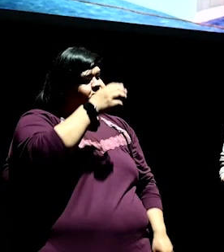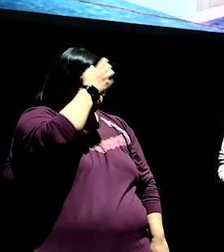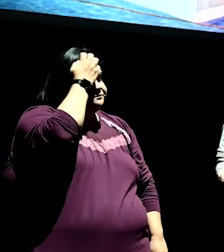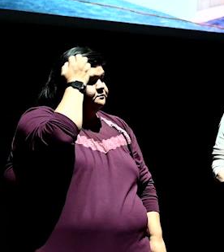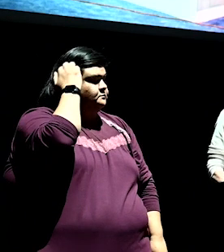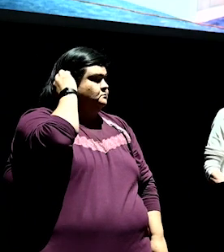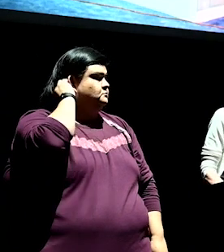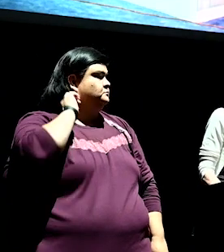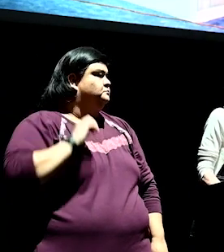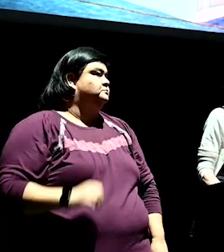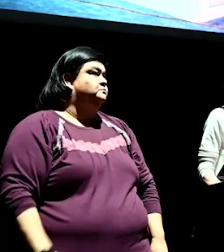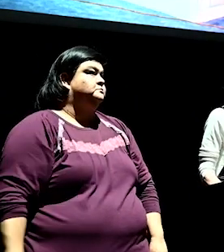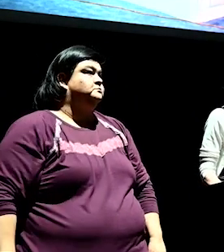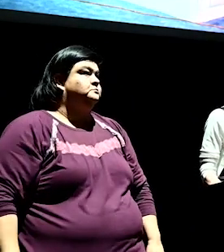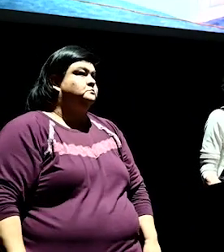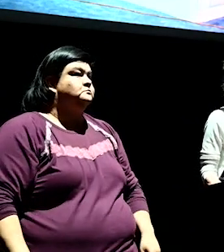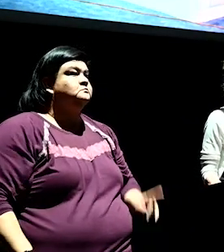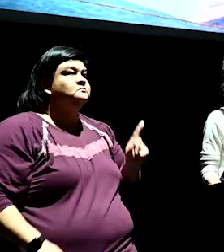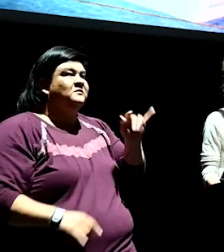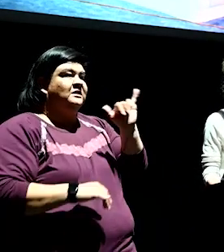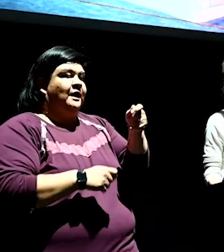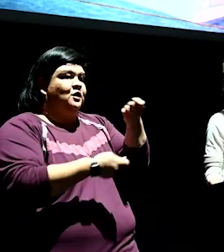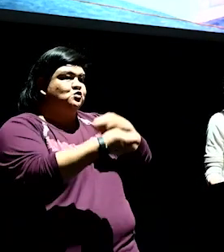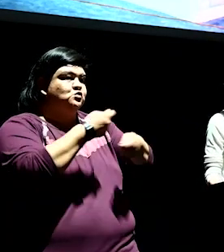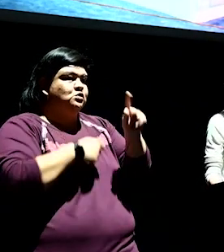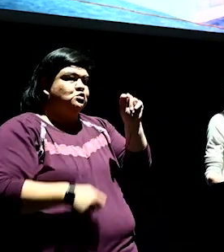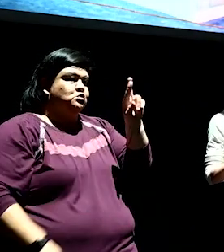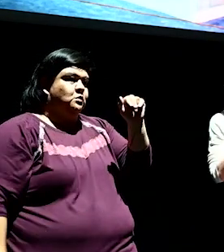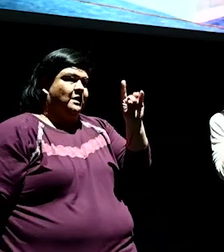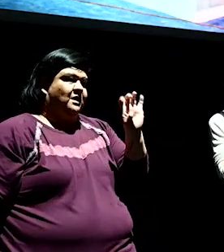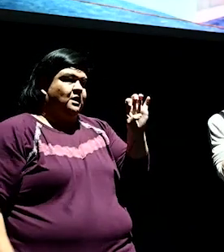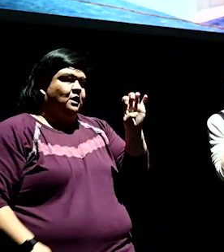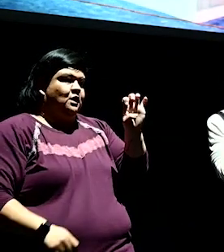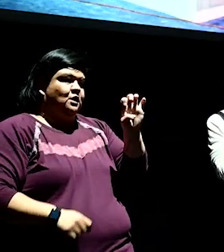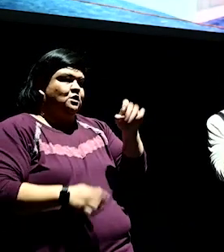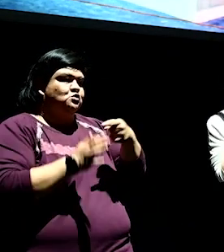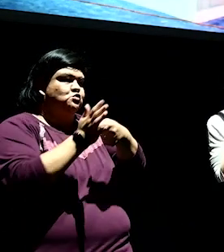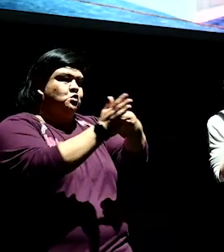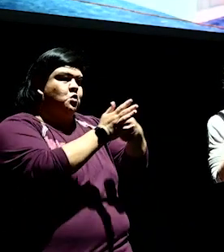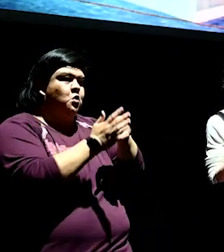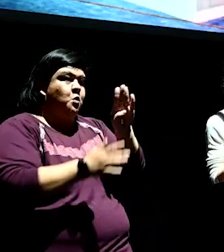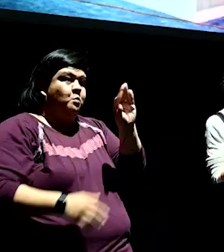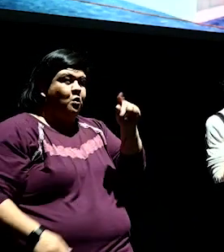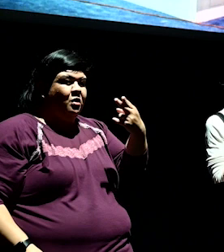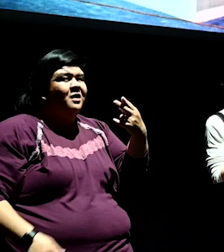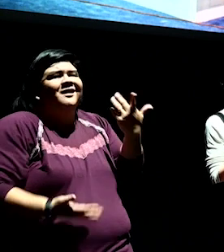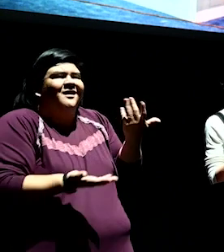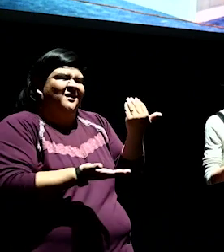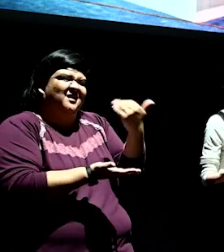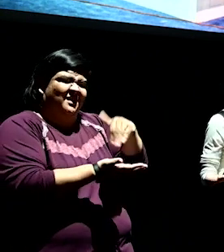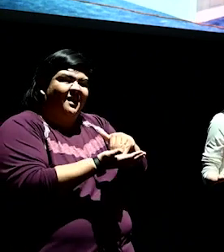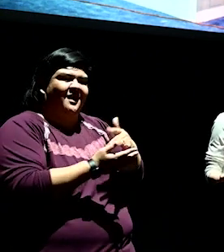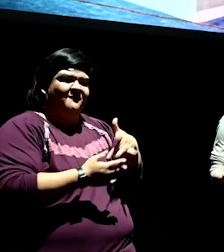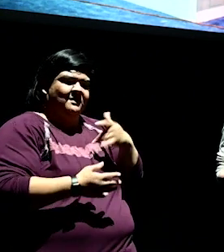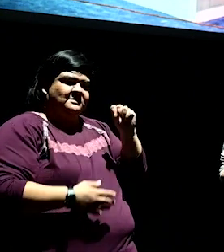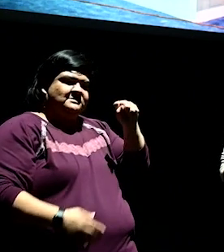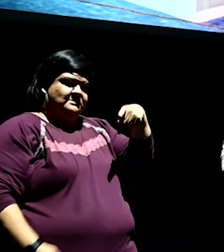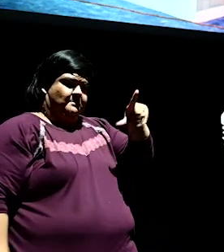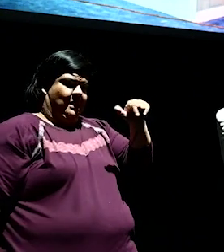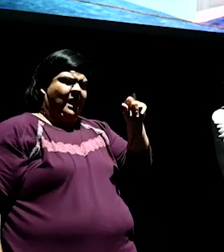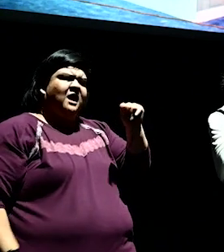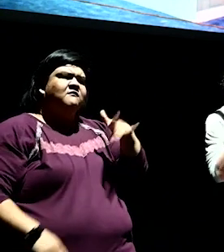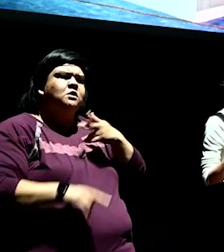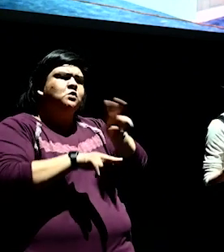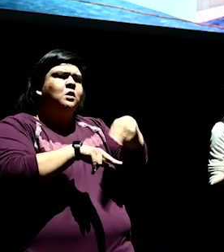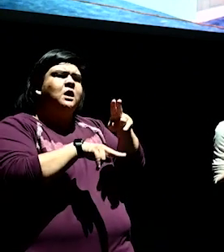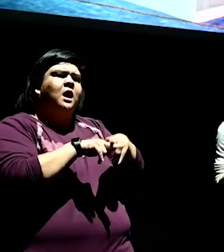This was a trade show booth where, again, the splat is feeling organic, and